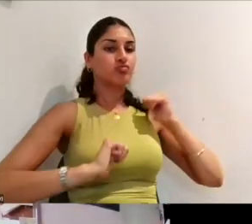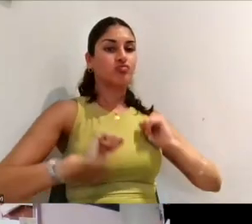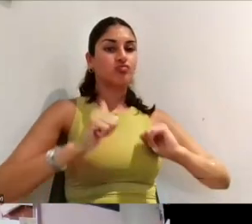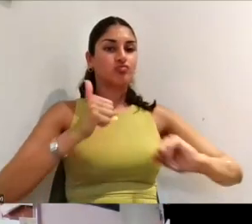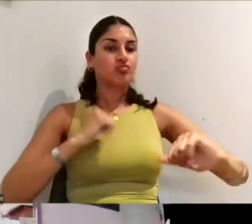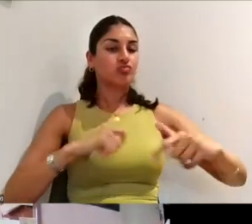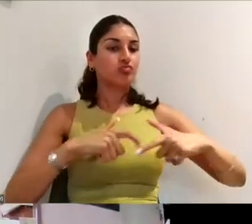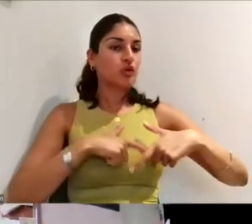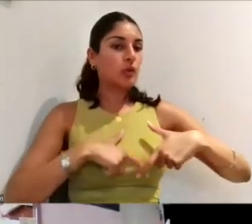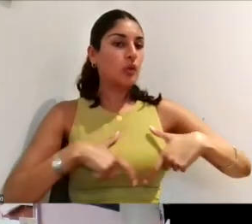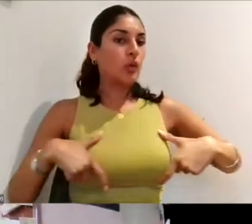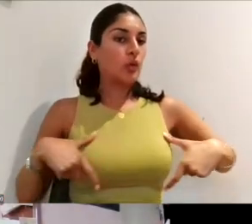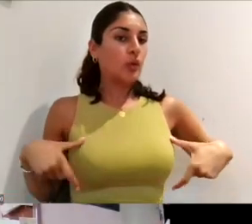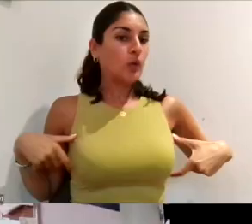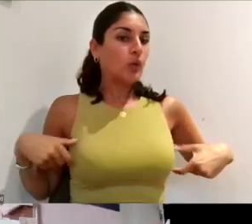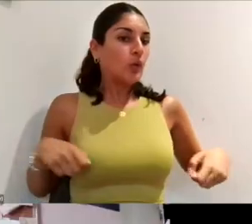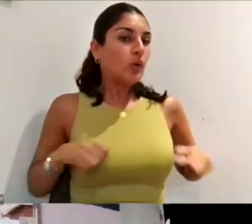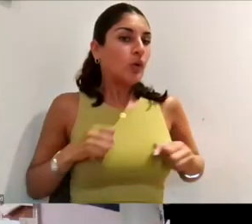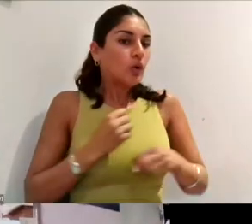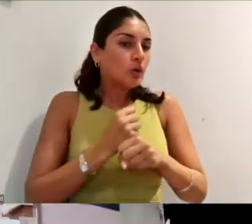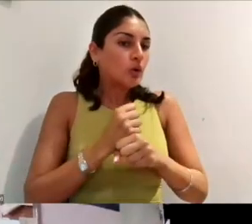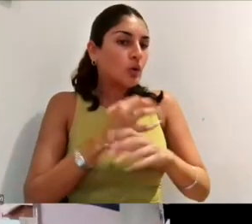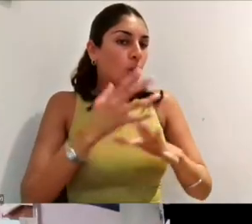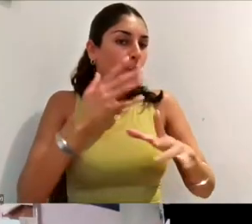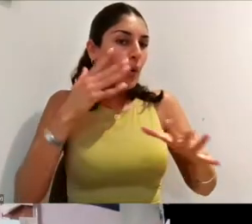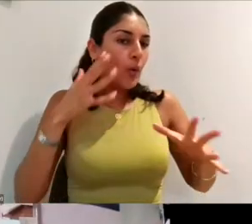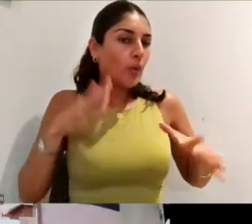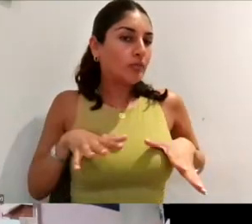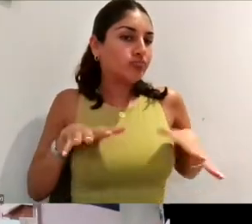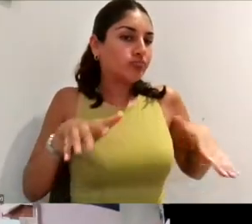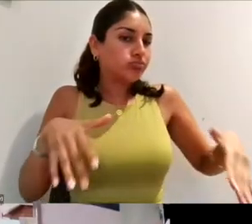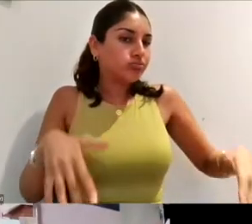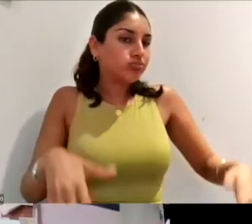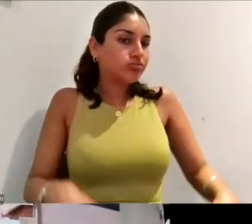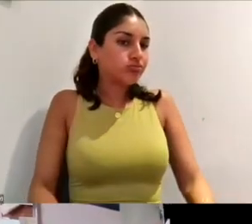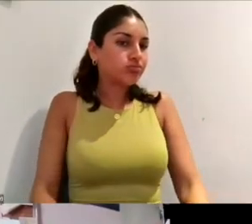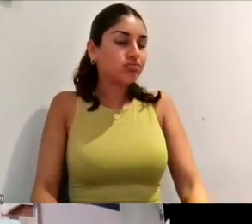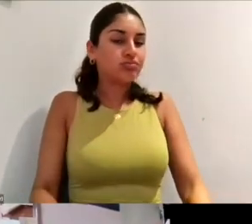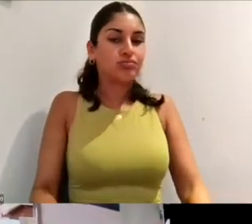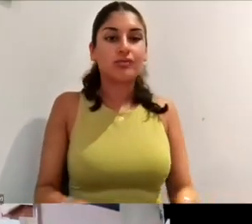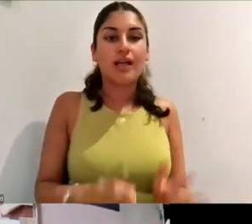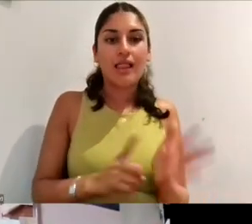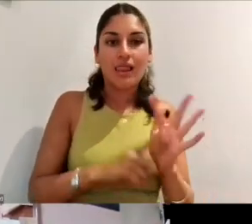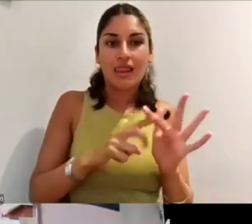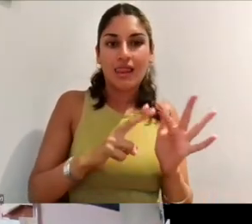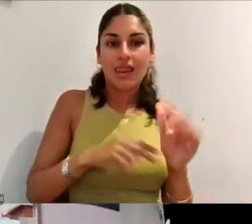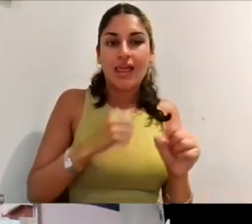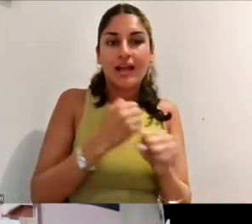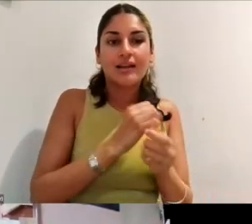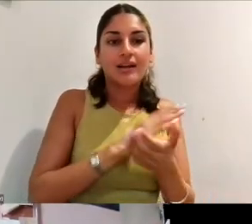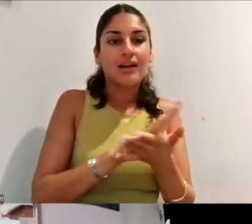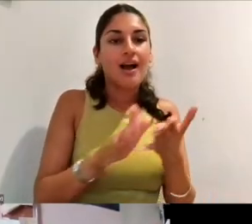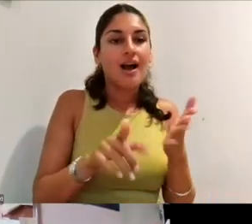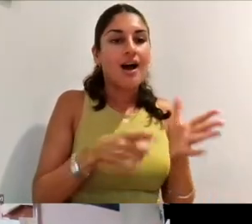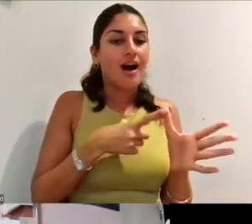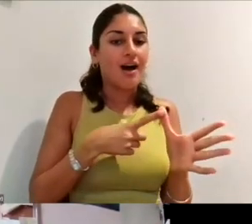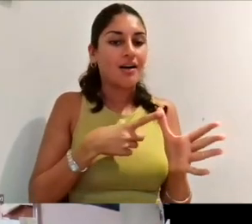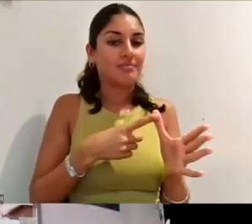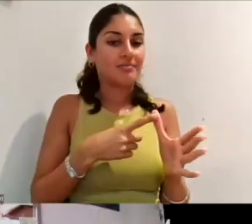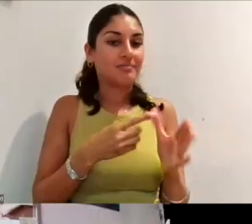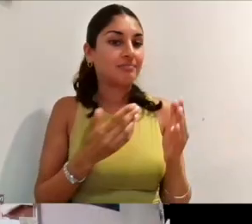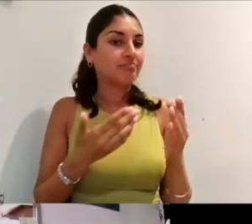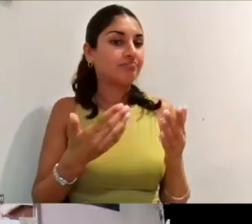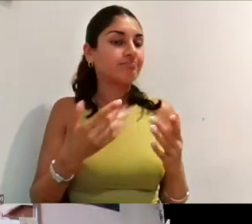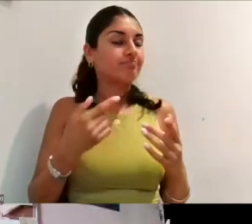in saffron gold lehenga, in shades of liberty, new